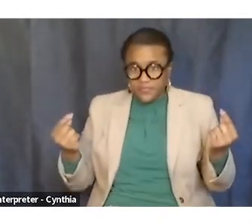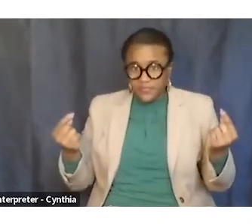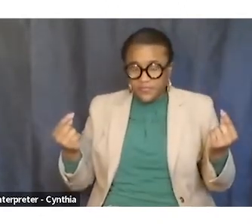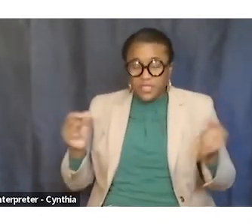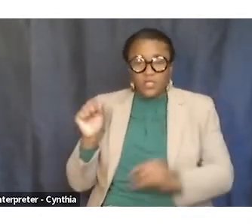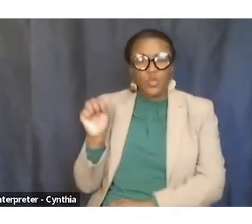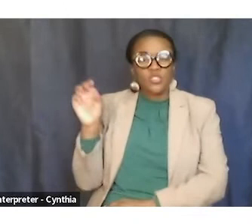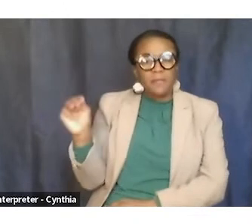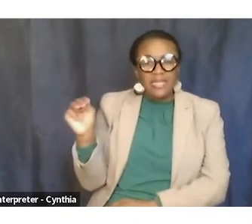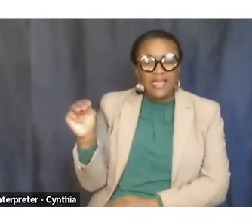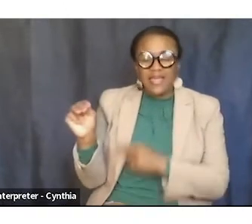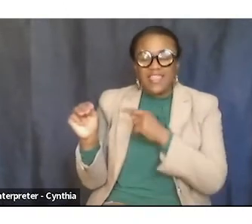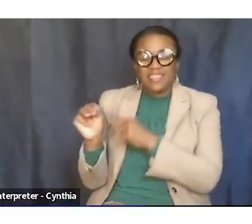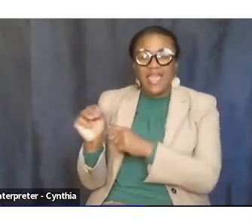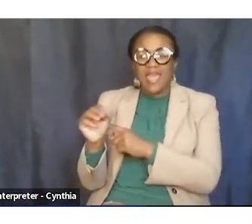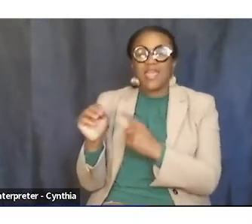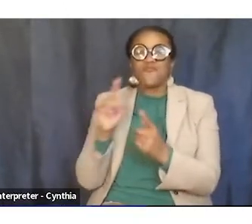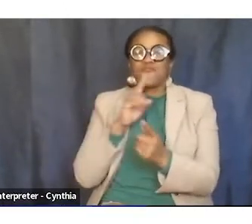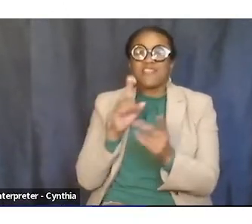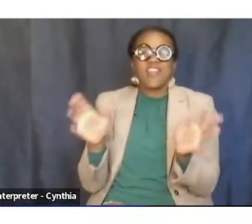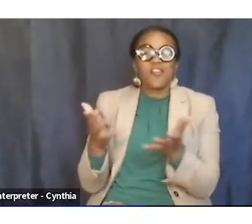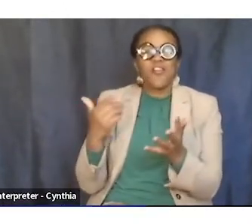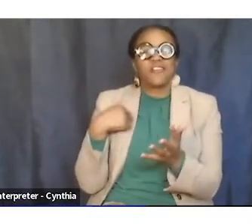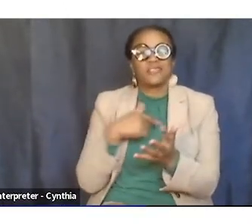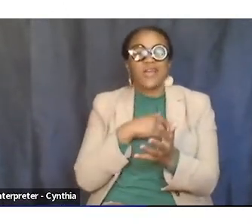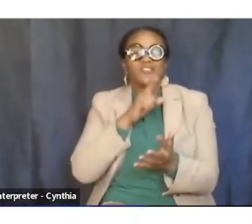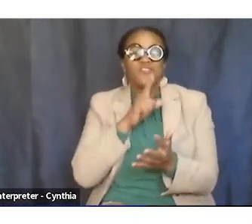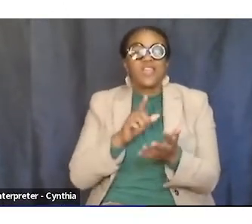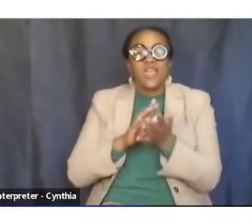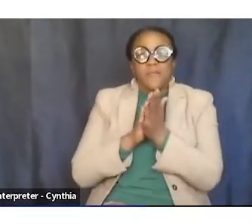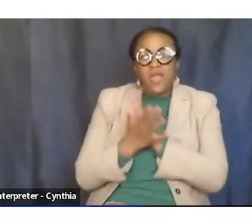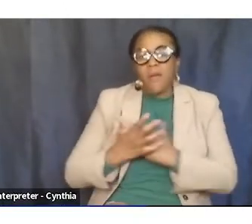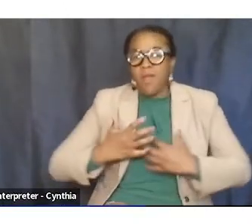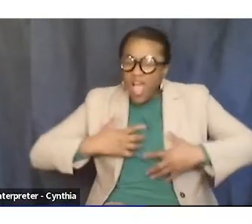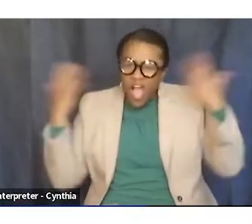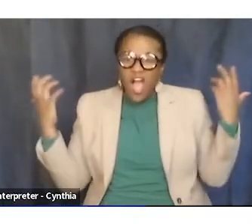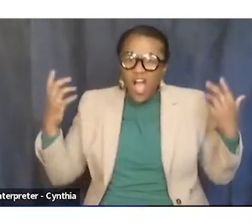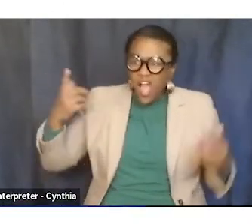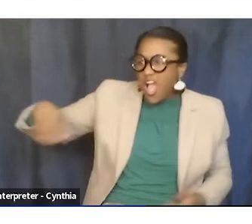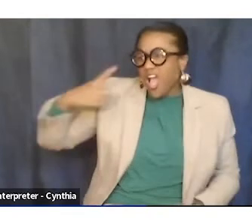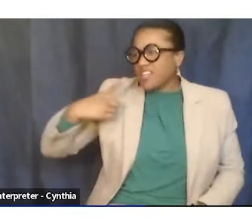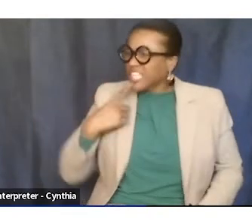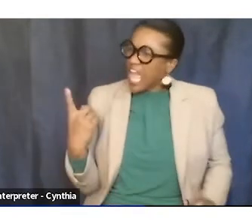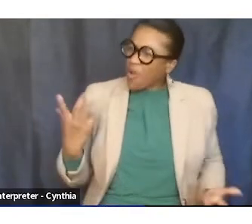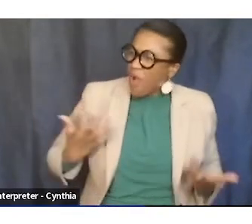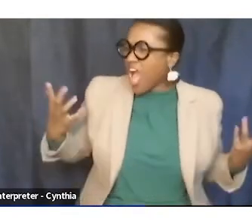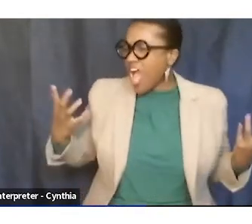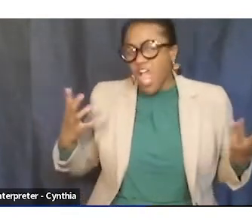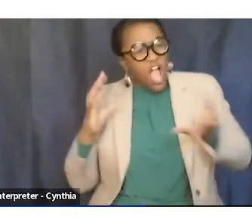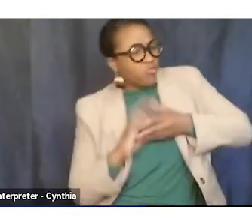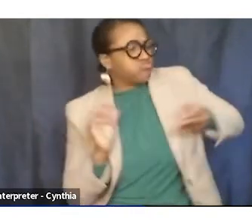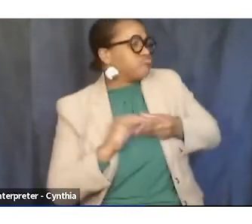social media perpetuates is this element of becoming outraged of what other people says,